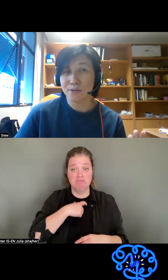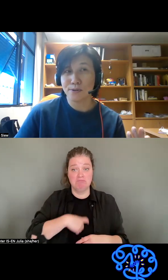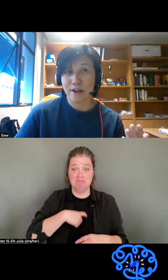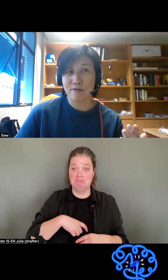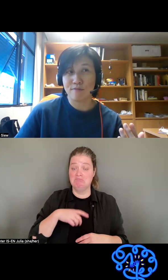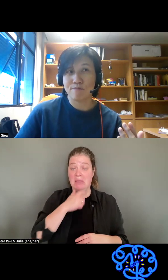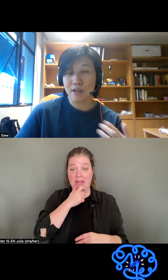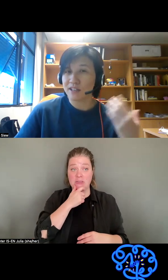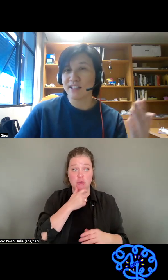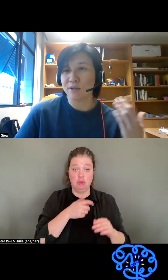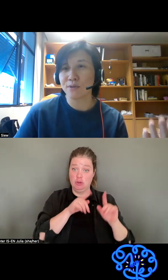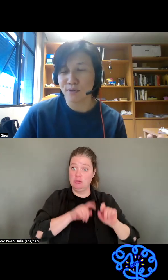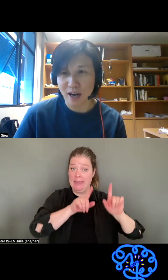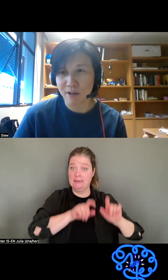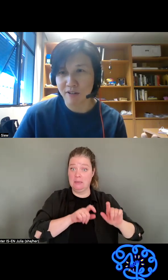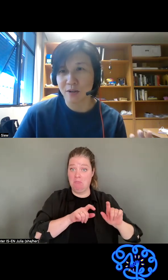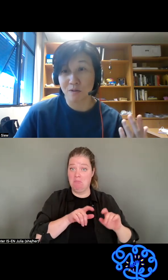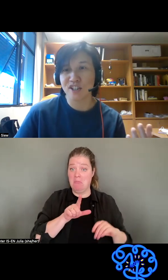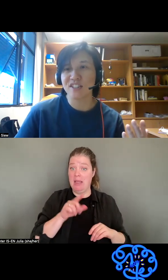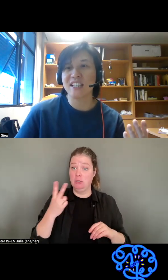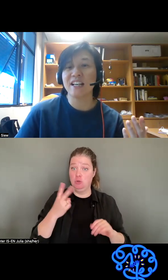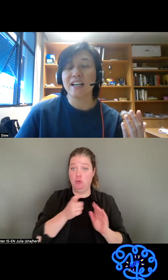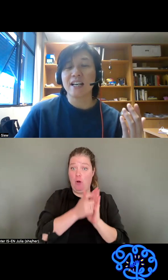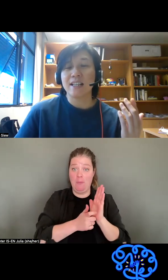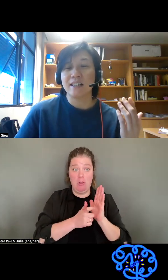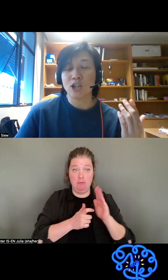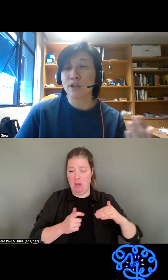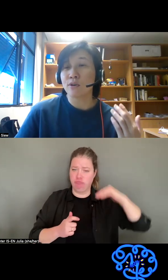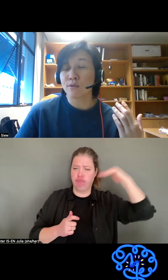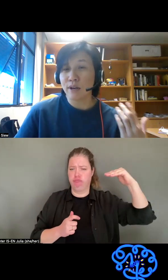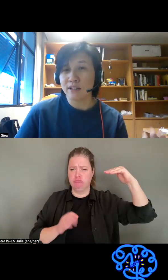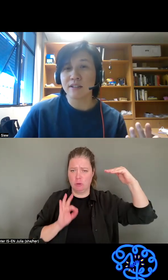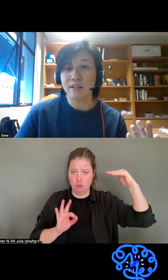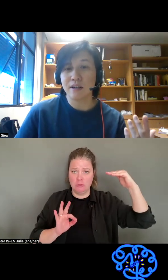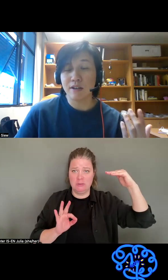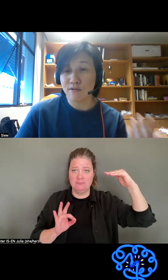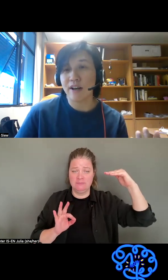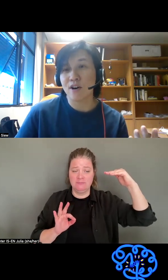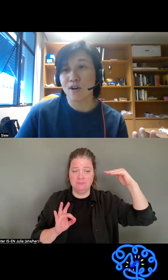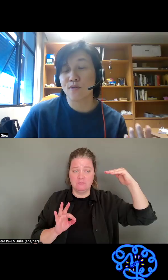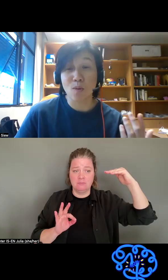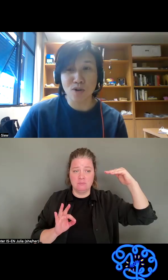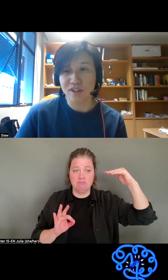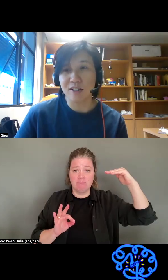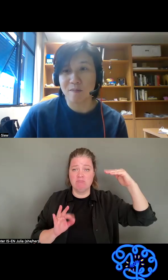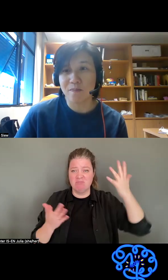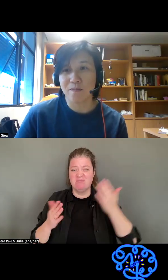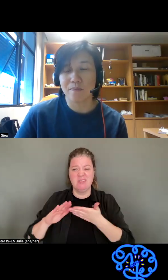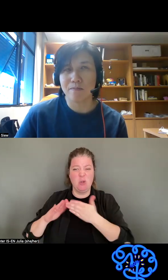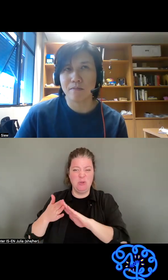Lextel, who have bigger L2 vocabularies or proficiency, they show a greater effect of